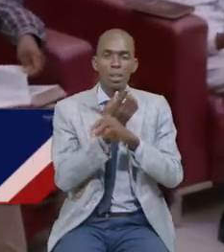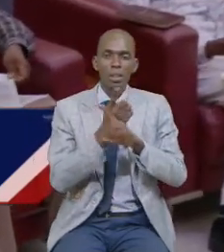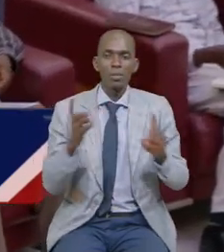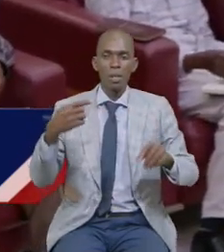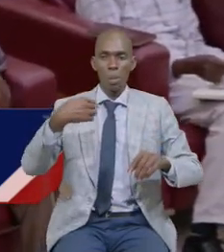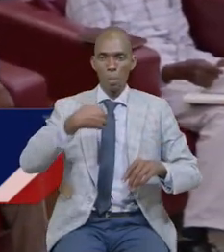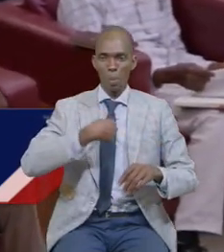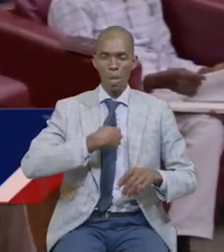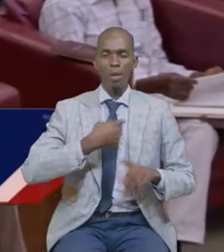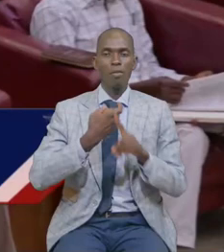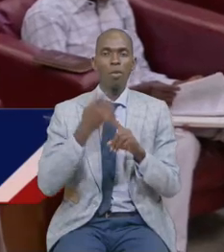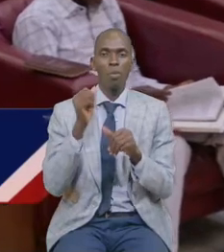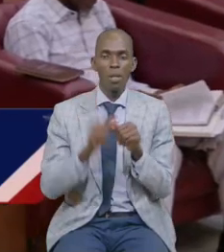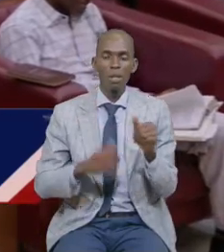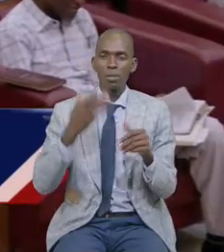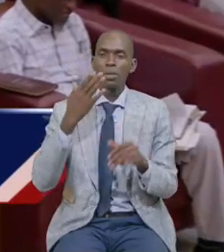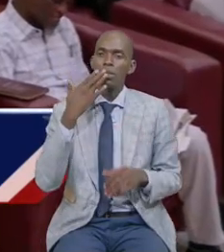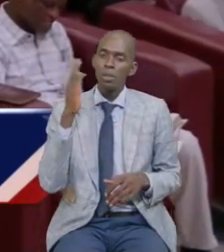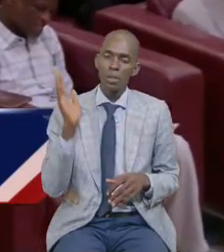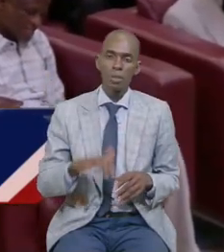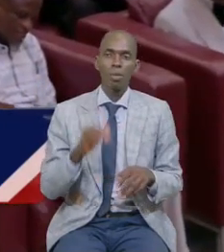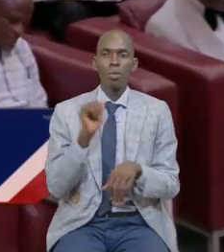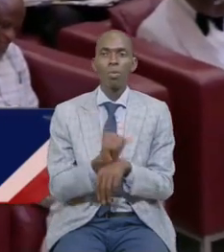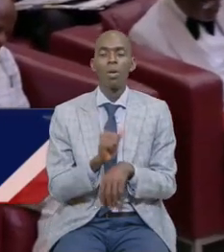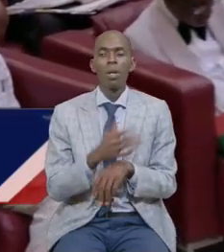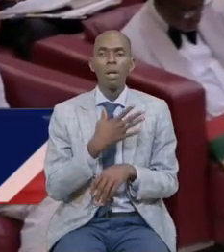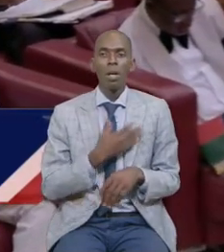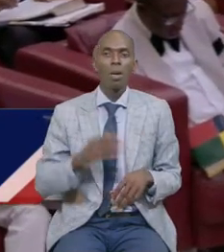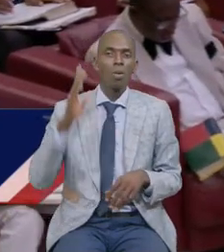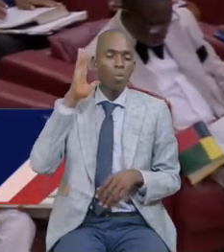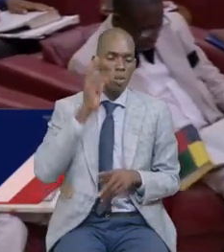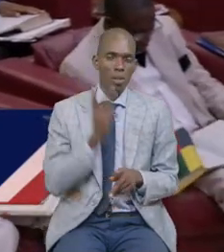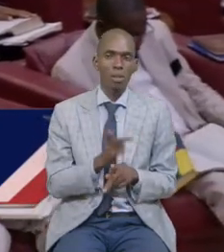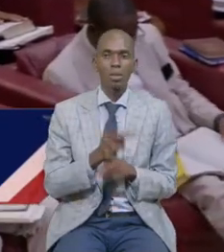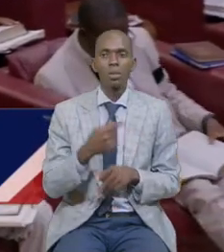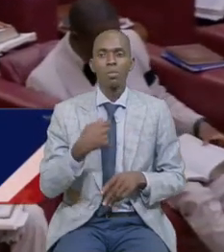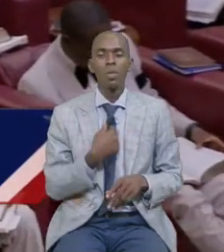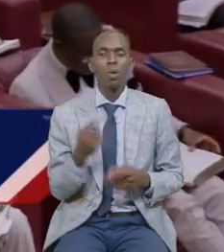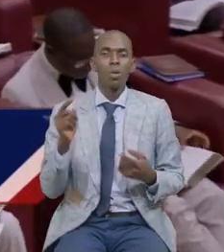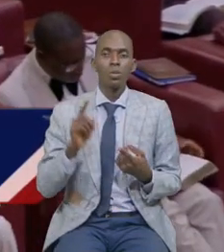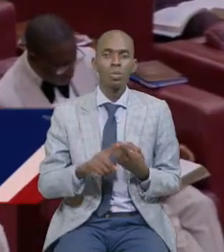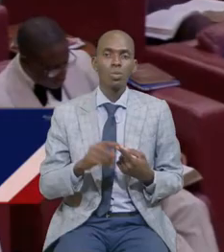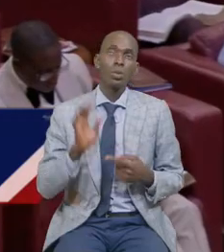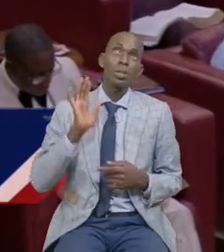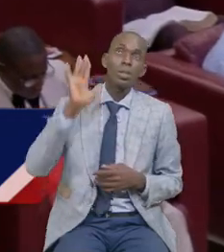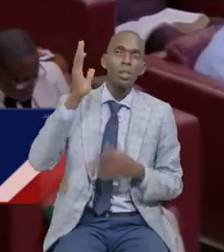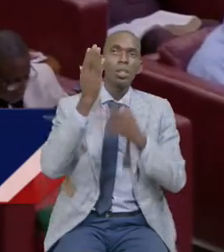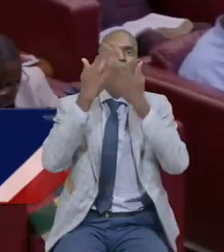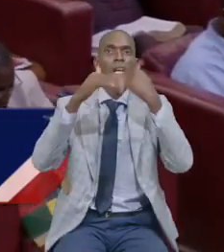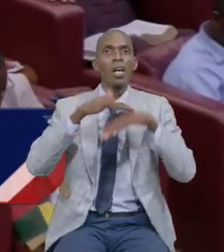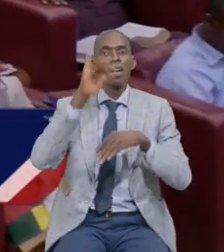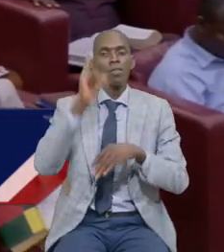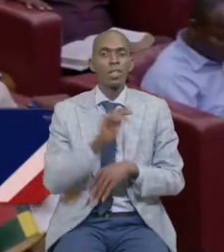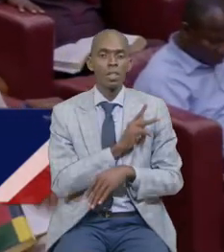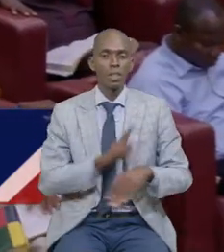me from every evil walk and will preserve me unto his Heavenly Kingdom